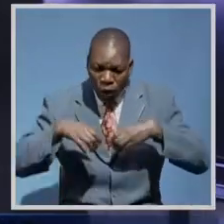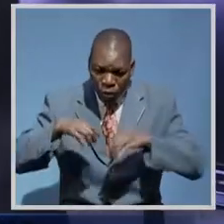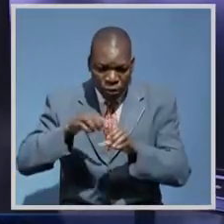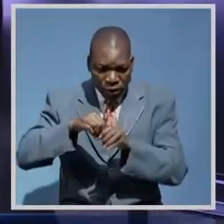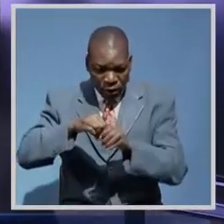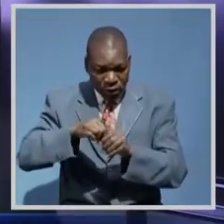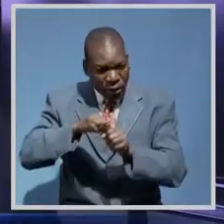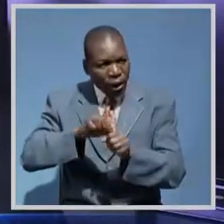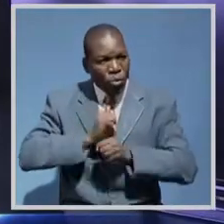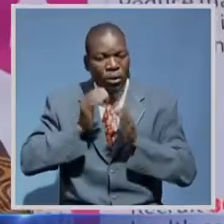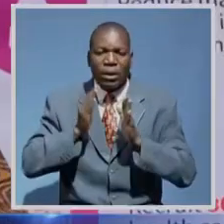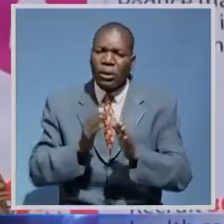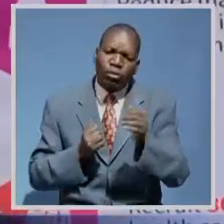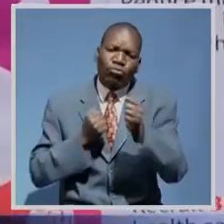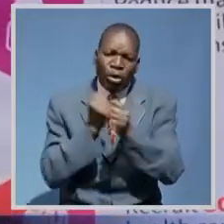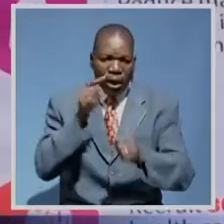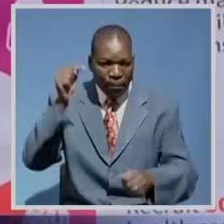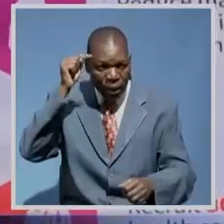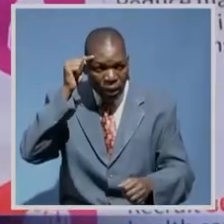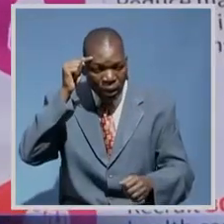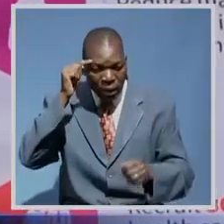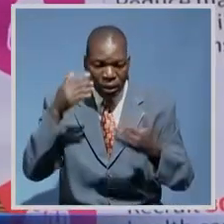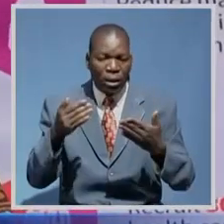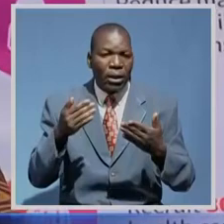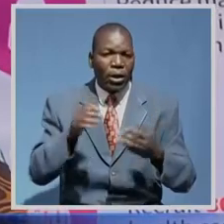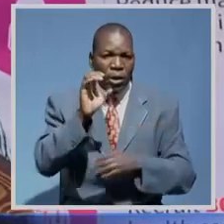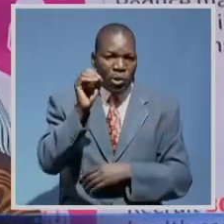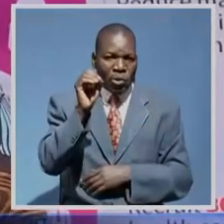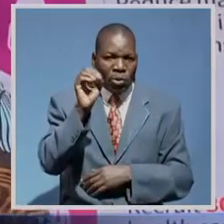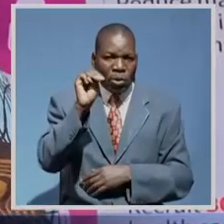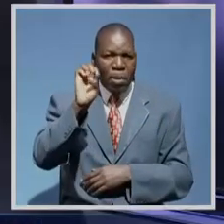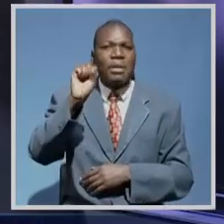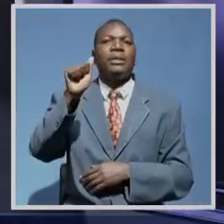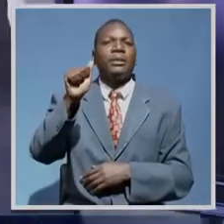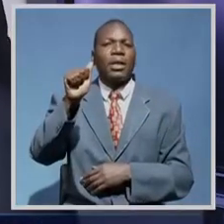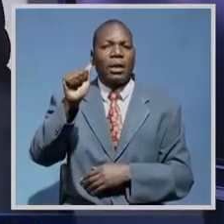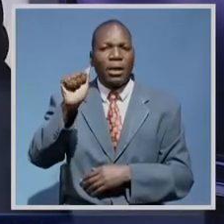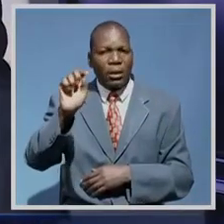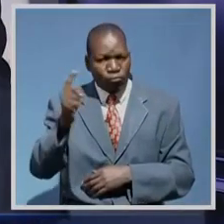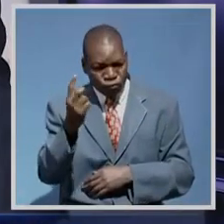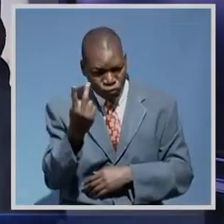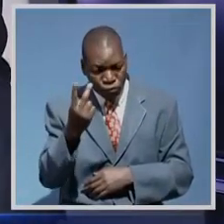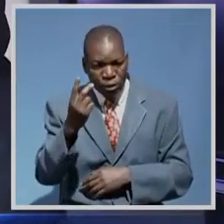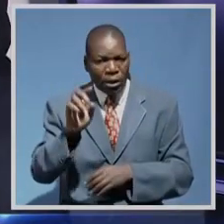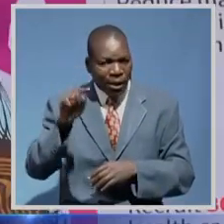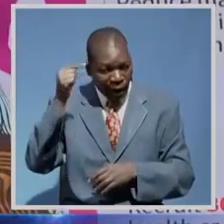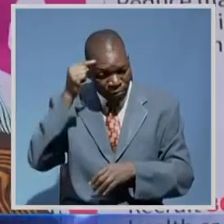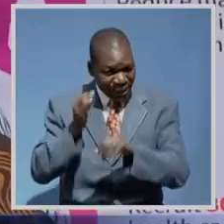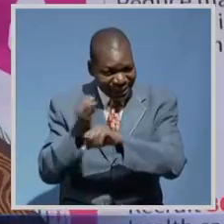showing solidarity to government. These include the Common Market for Eastern and Southern Africa and the Israeli